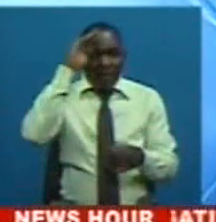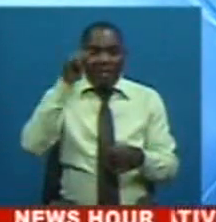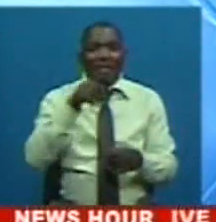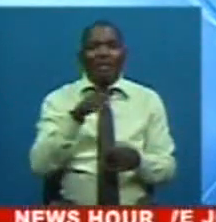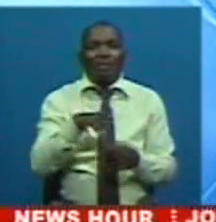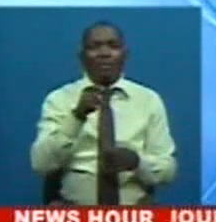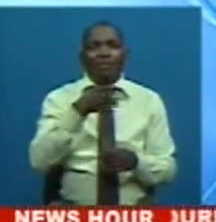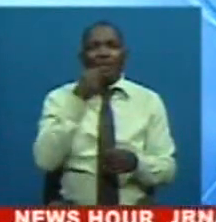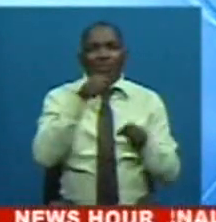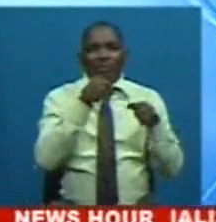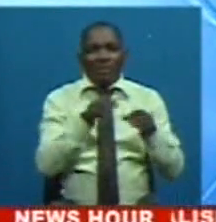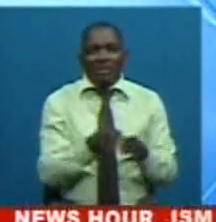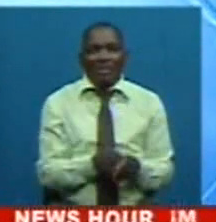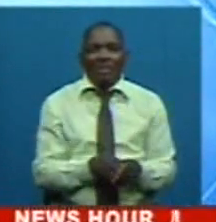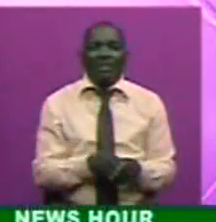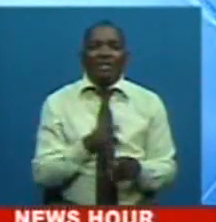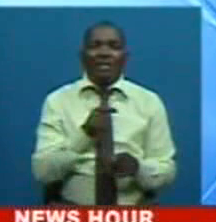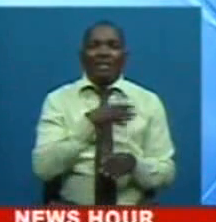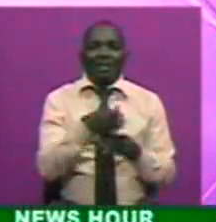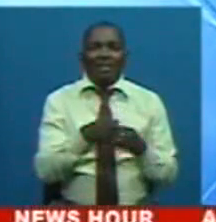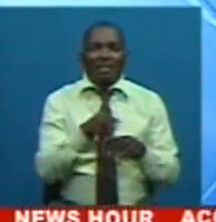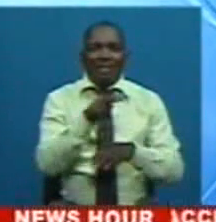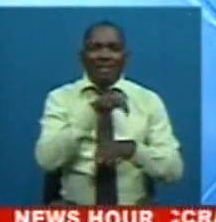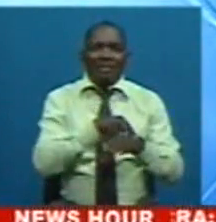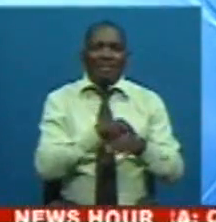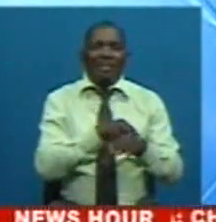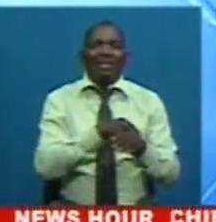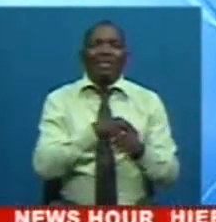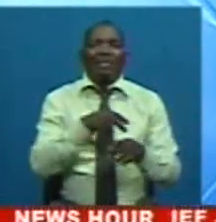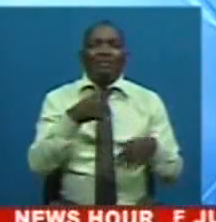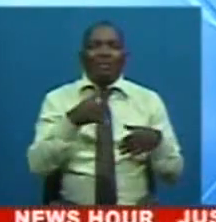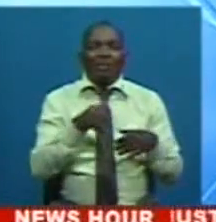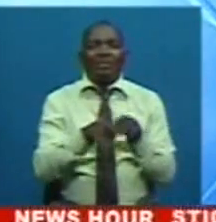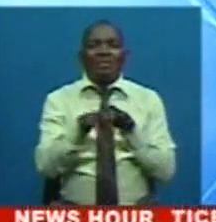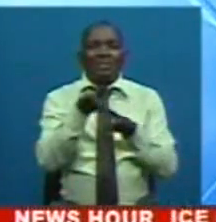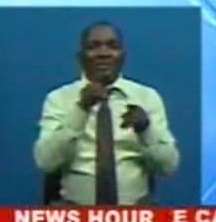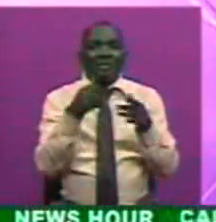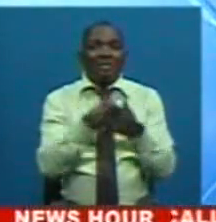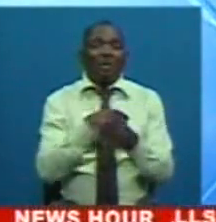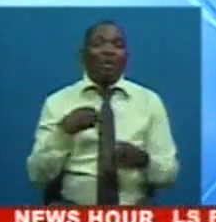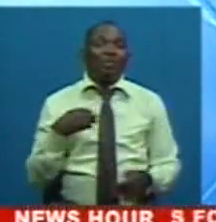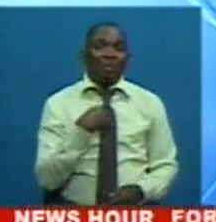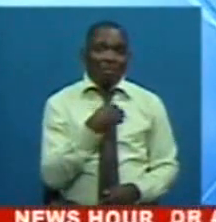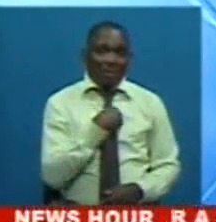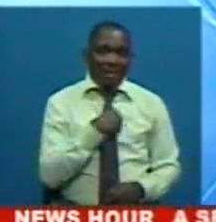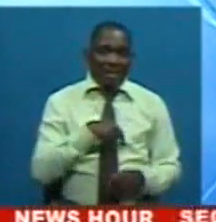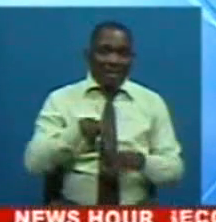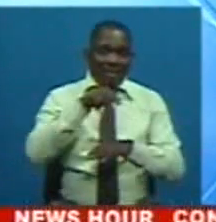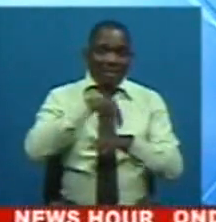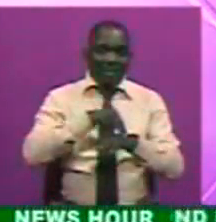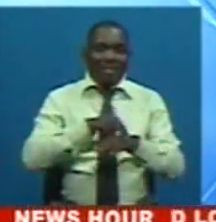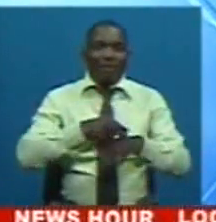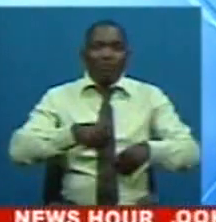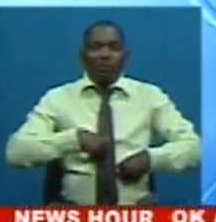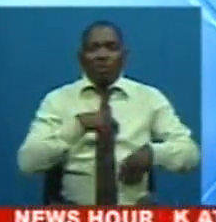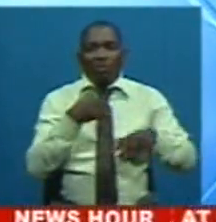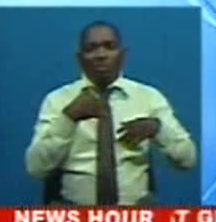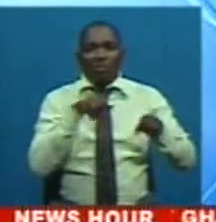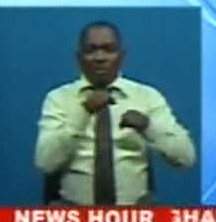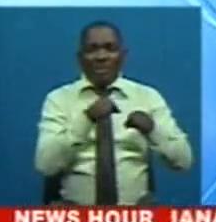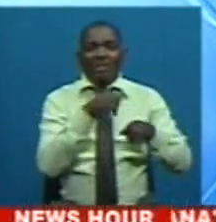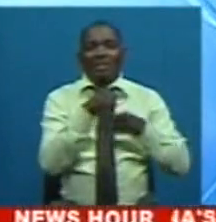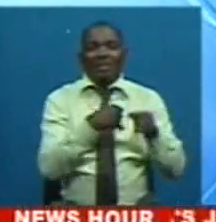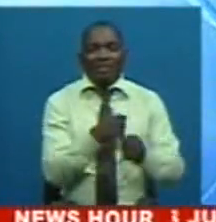adjudged the best boxer at the Just and the National Justifier to select new members for the national amateur boxing team, the